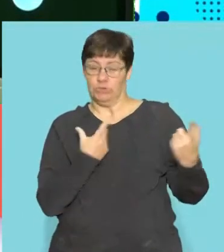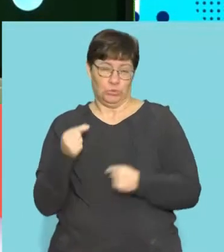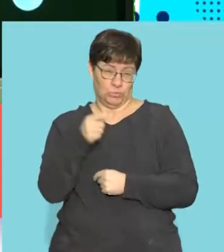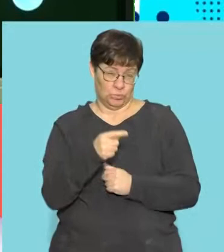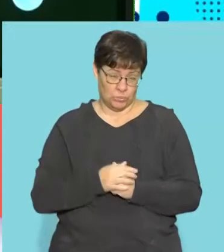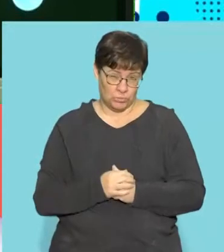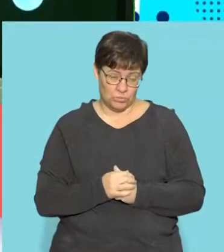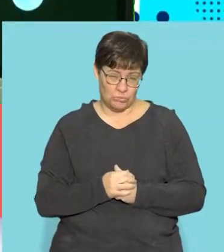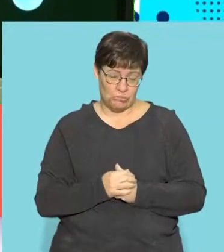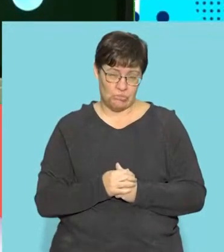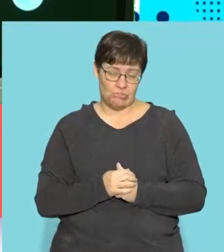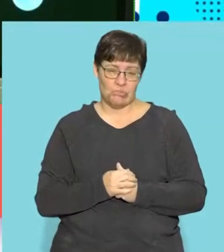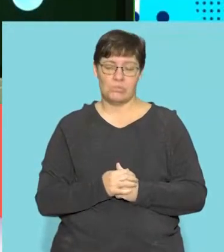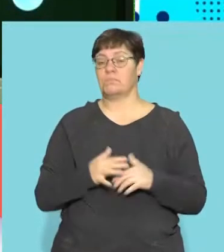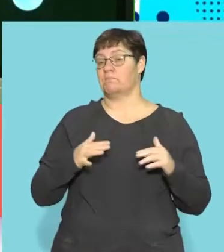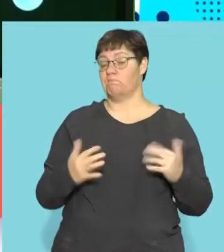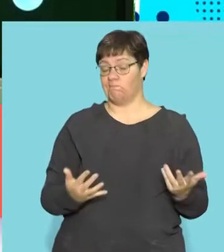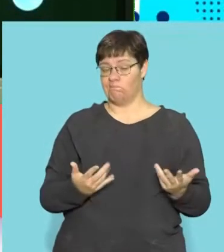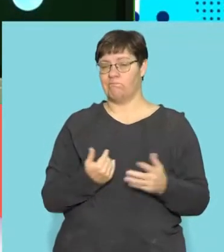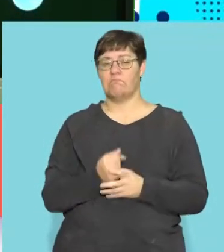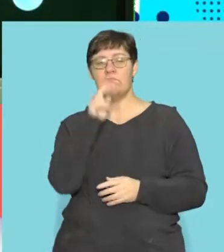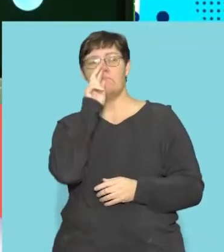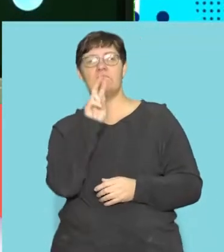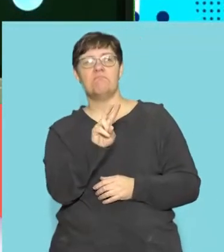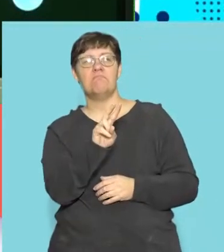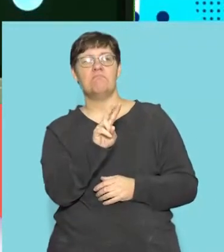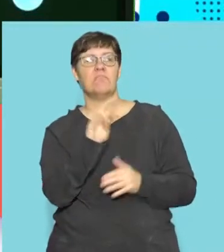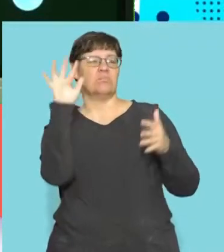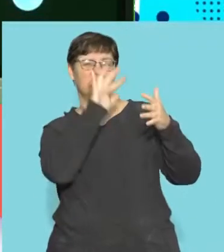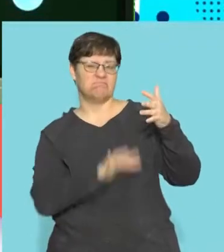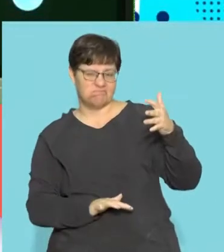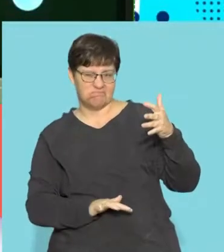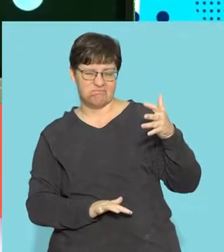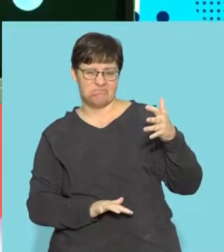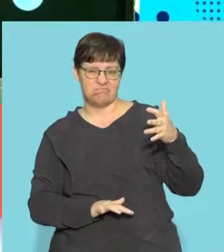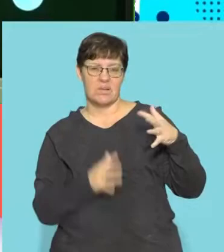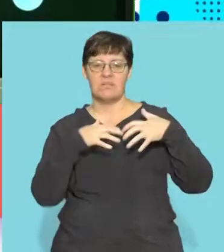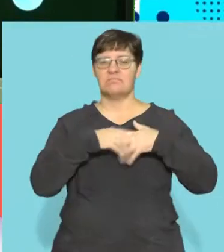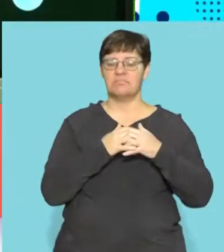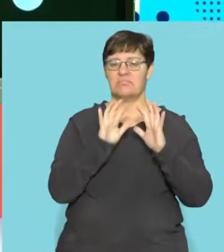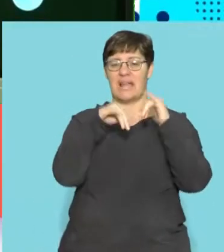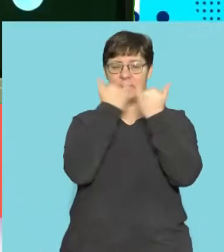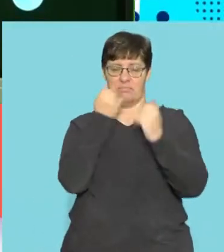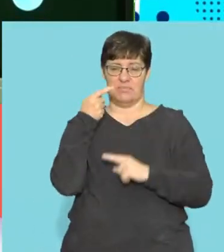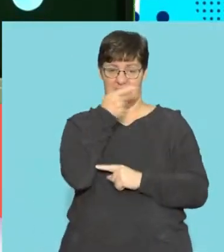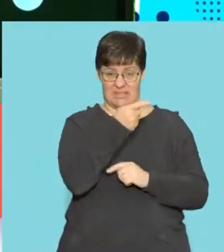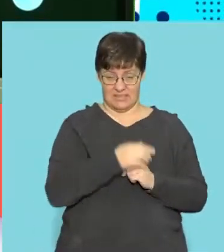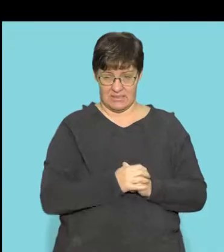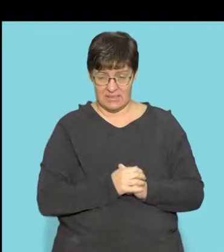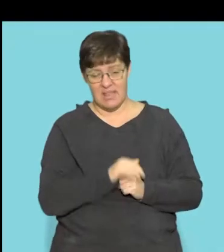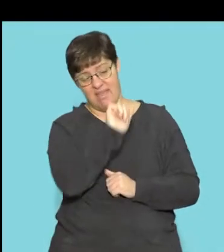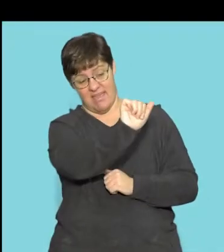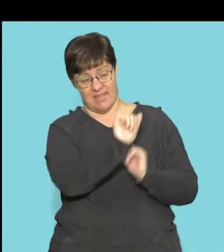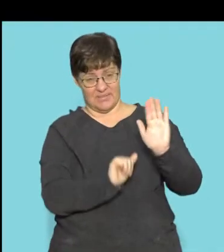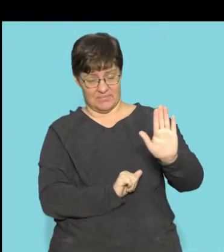to be doing here with this particular question. So let's look at a scenario that has to do with company A.